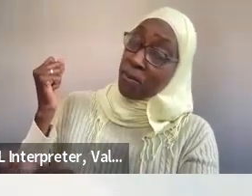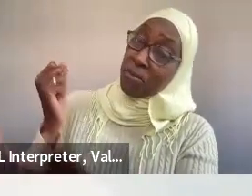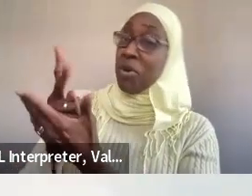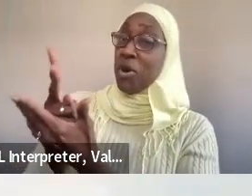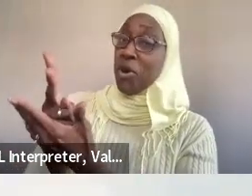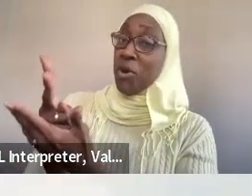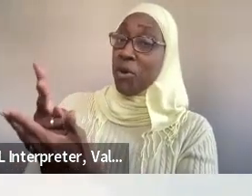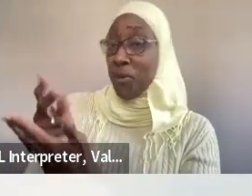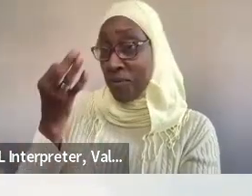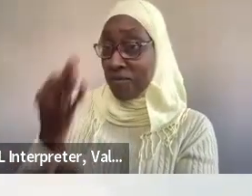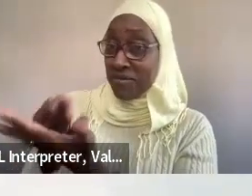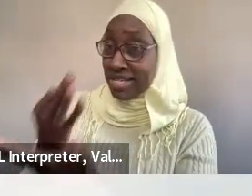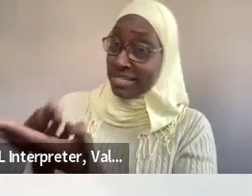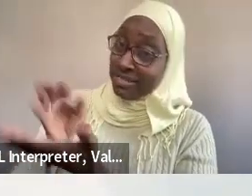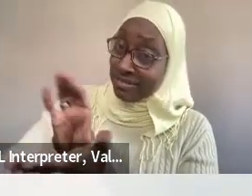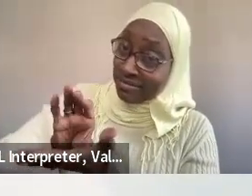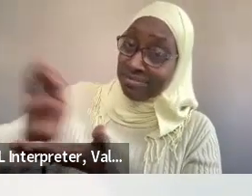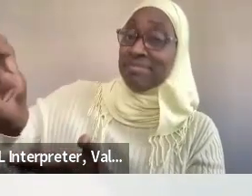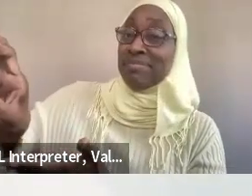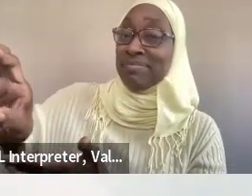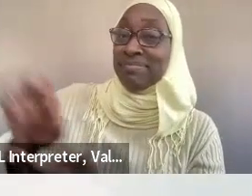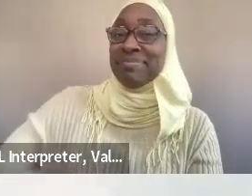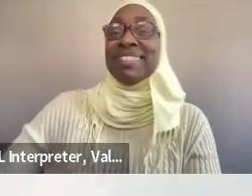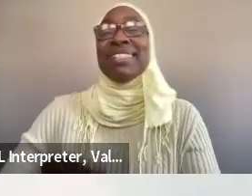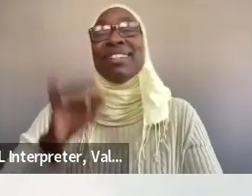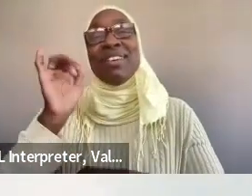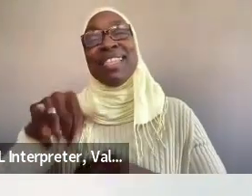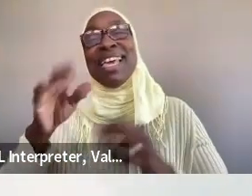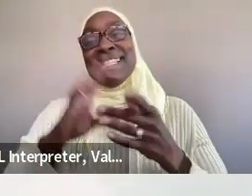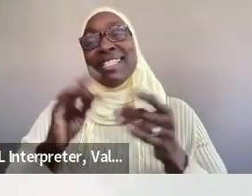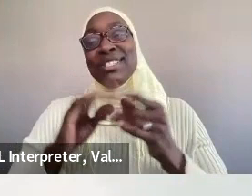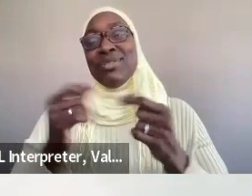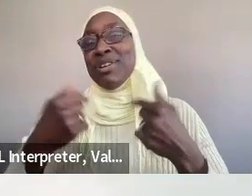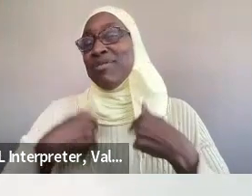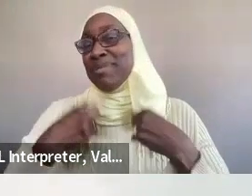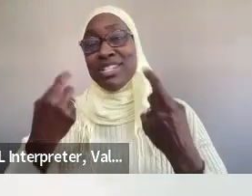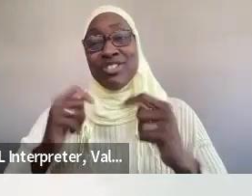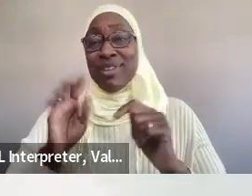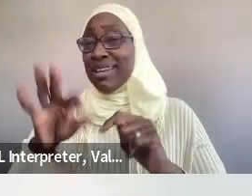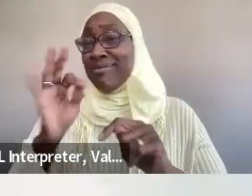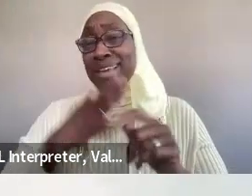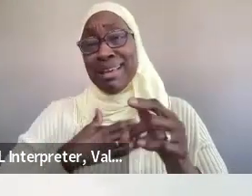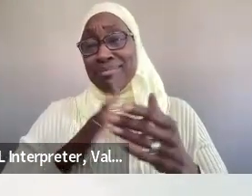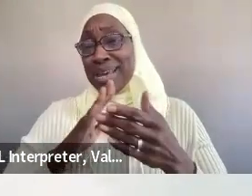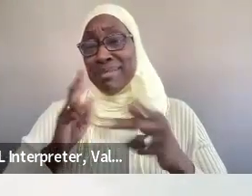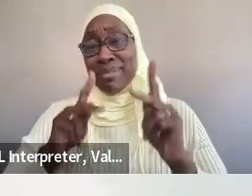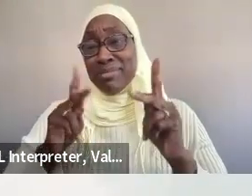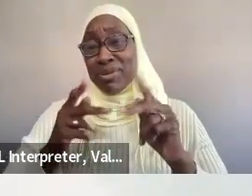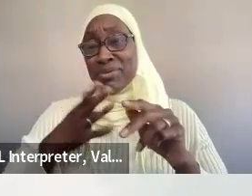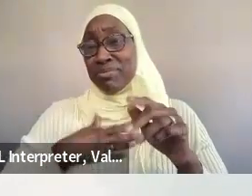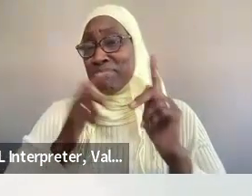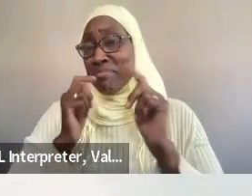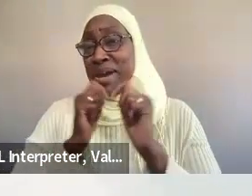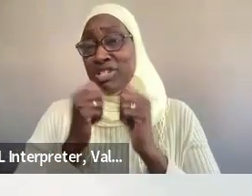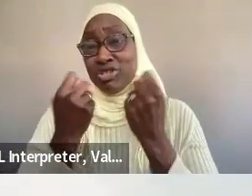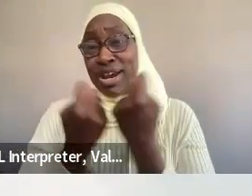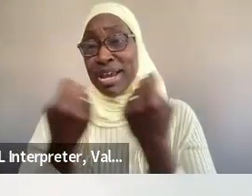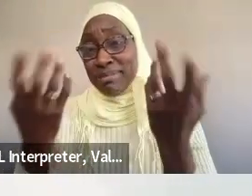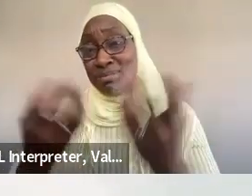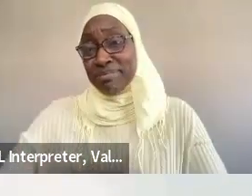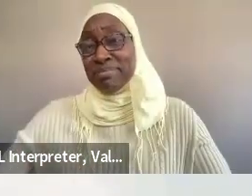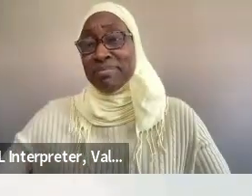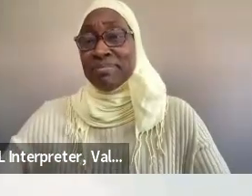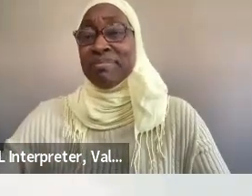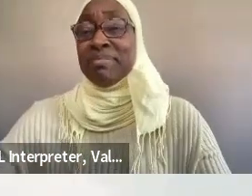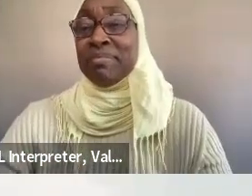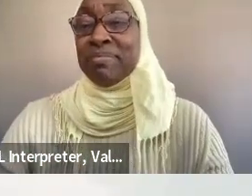story. It's a story of me trying to find my tribe, my people, So Sam,